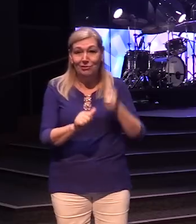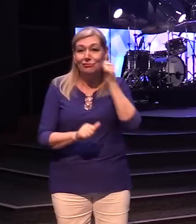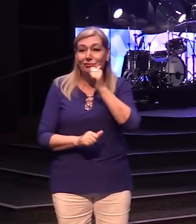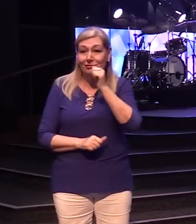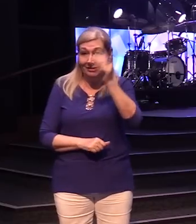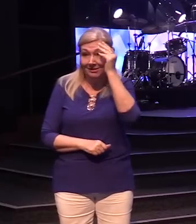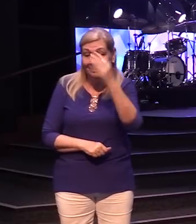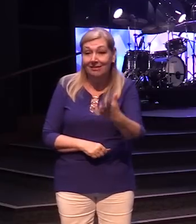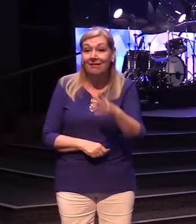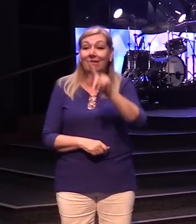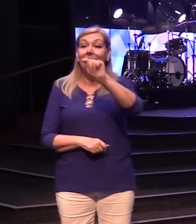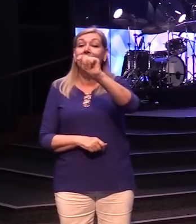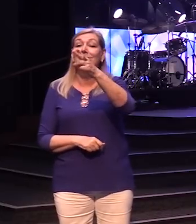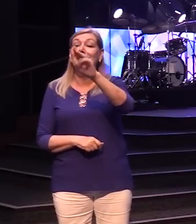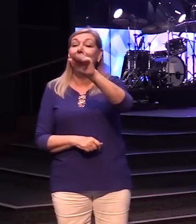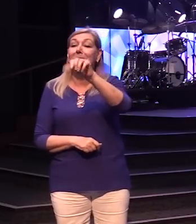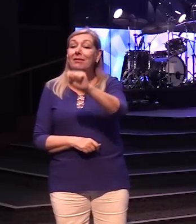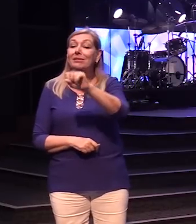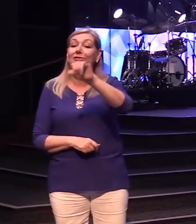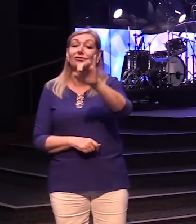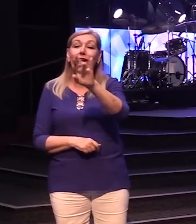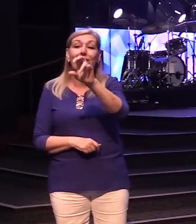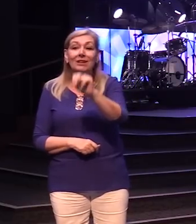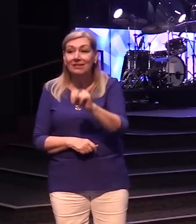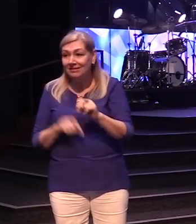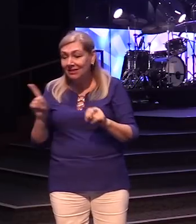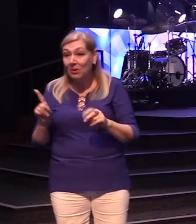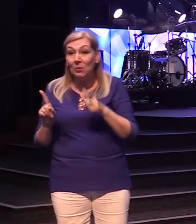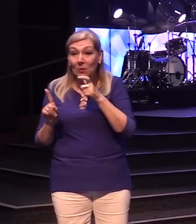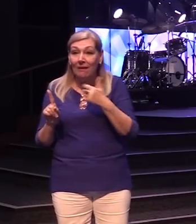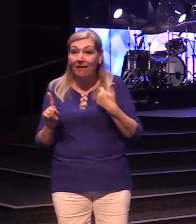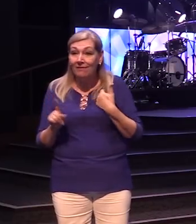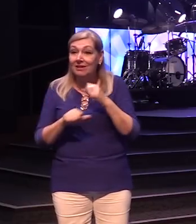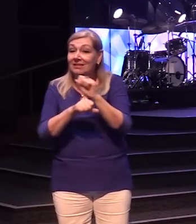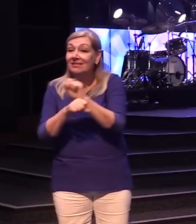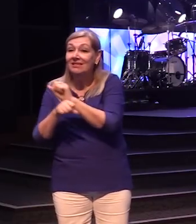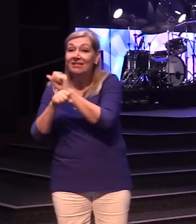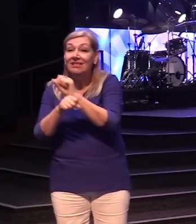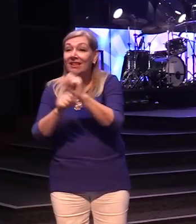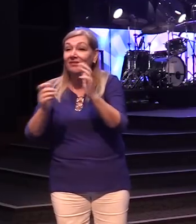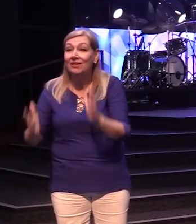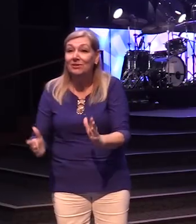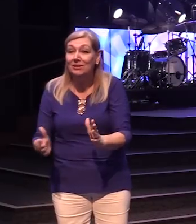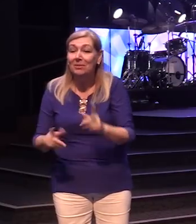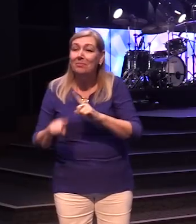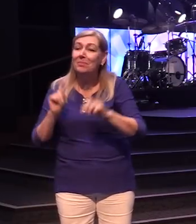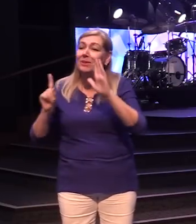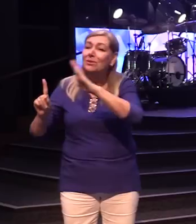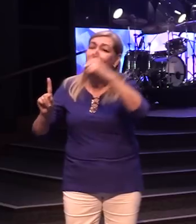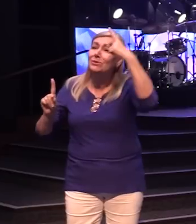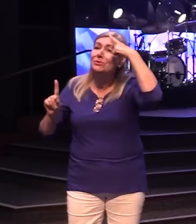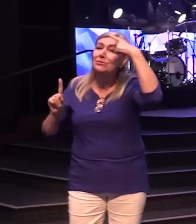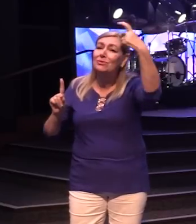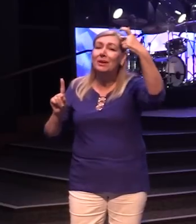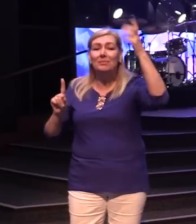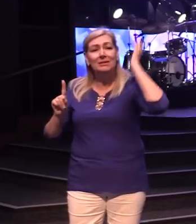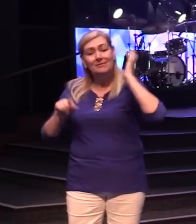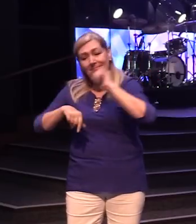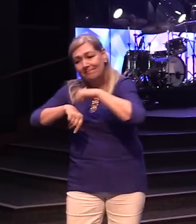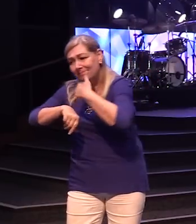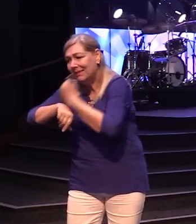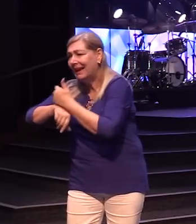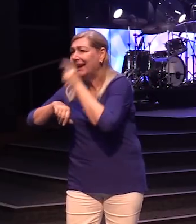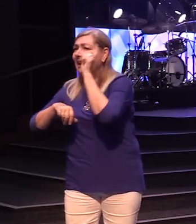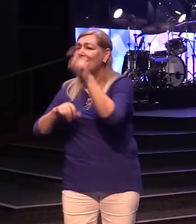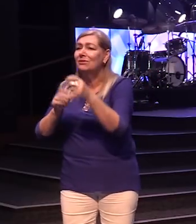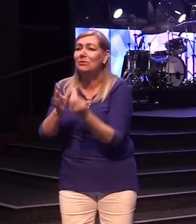Thomas Jefferson and George Washington were slave owners. But the dream had to mature. It